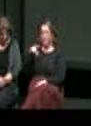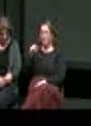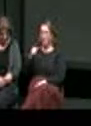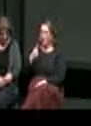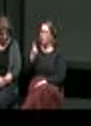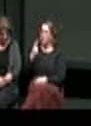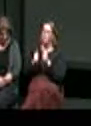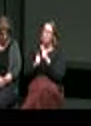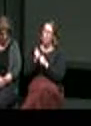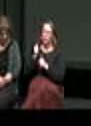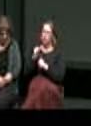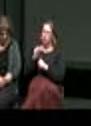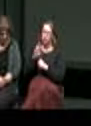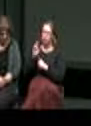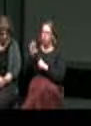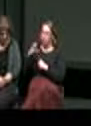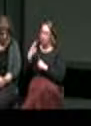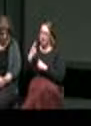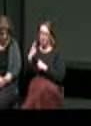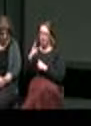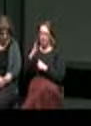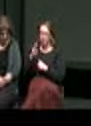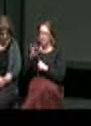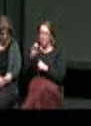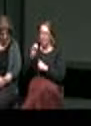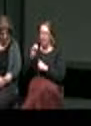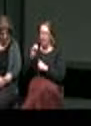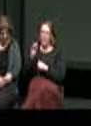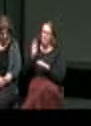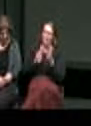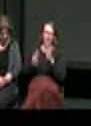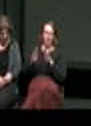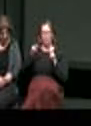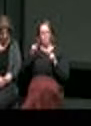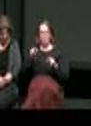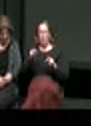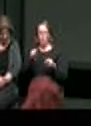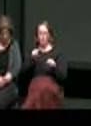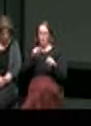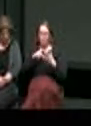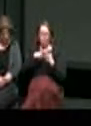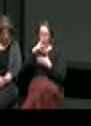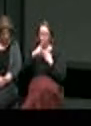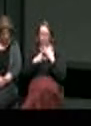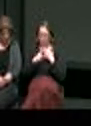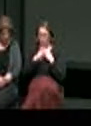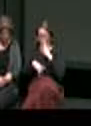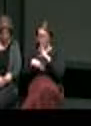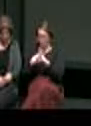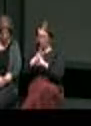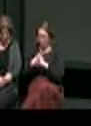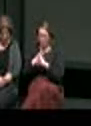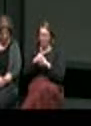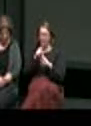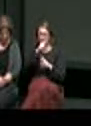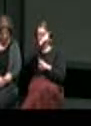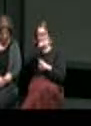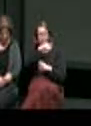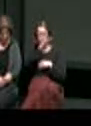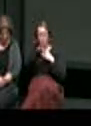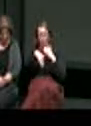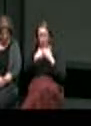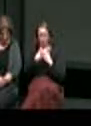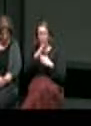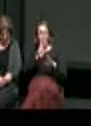of the richest biologic monitoring programs in the world. These are all biologic